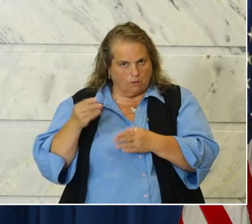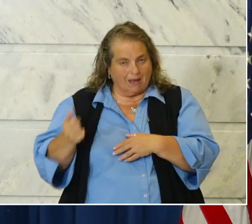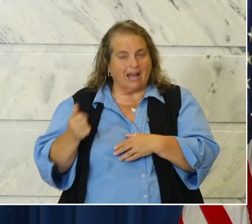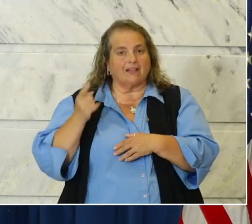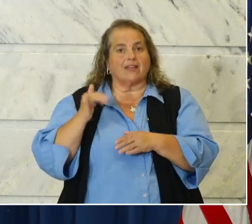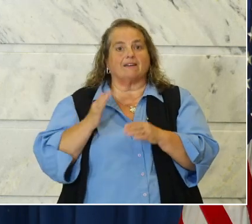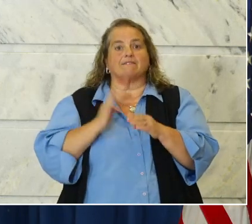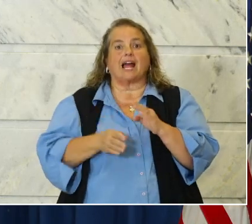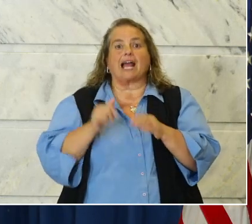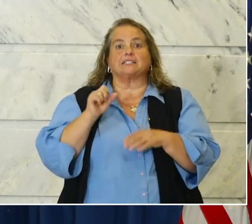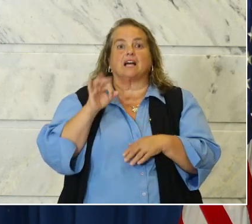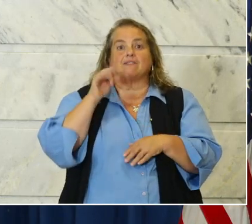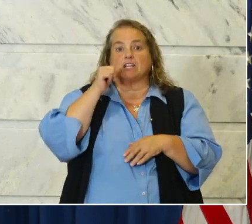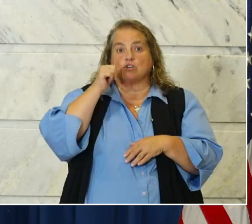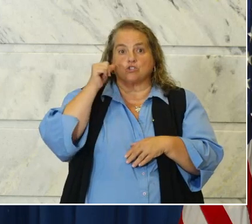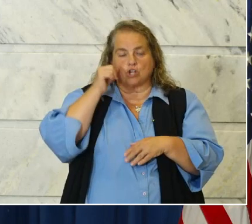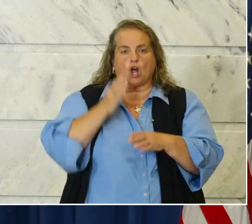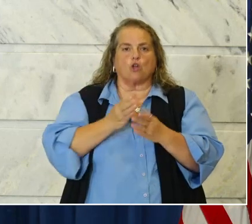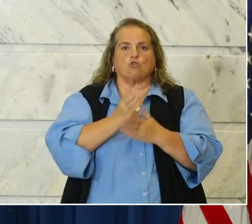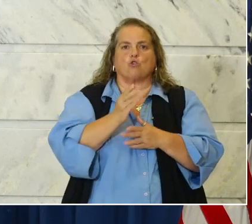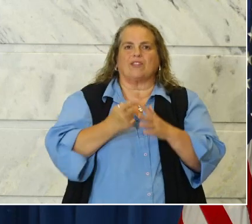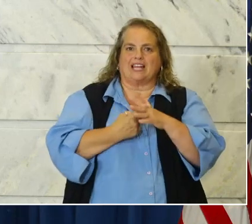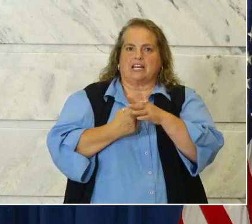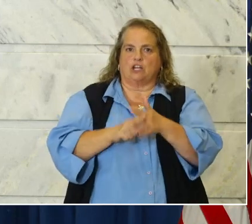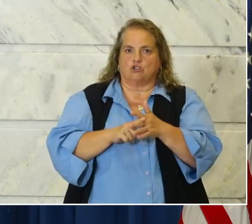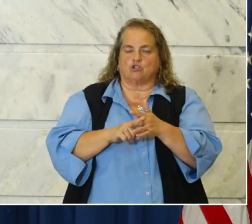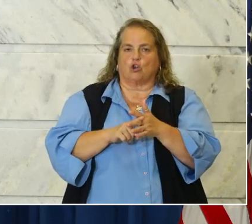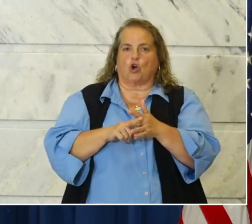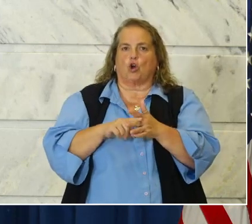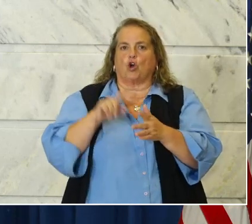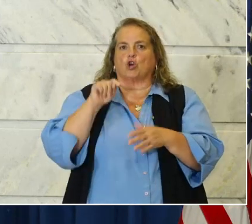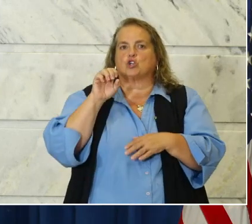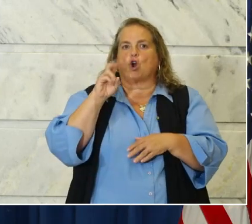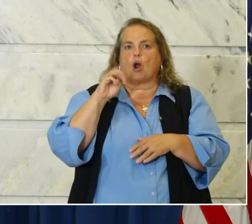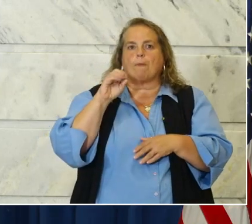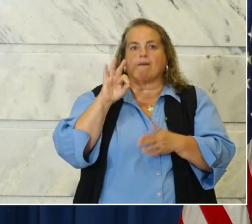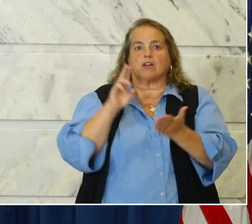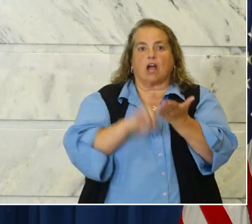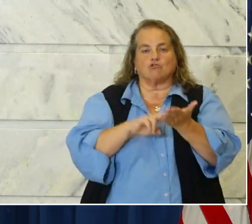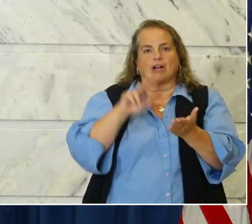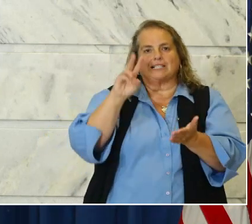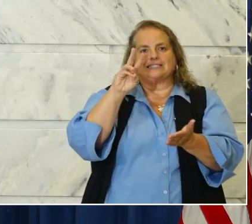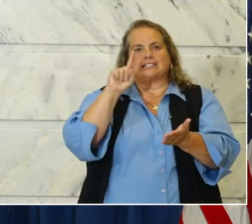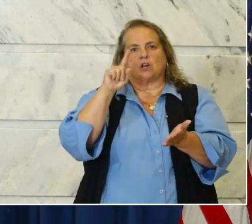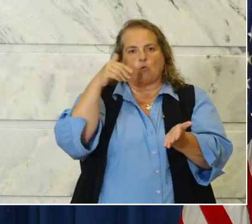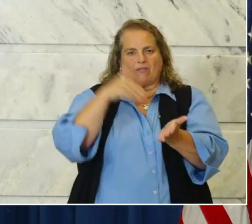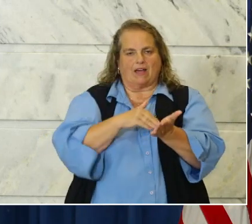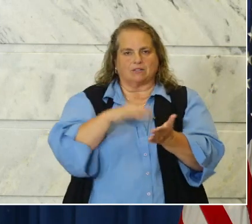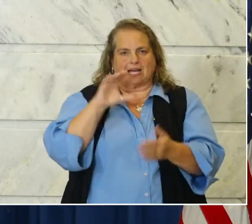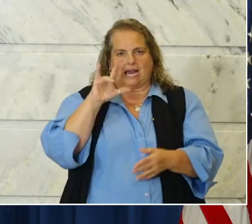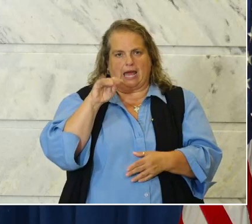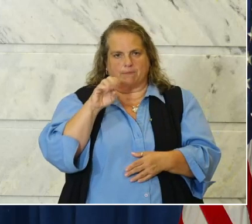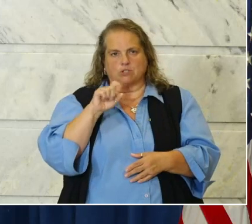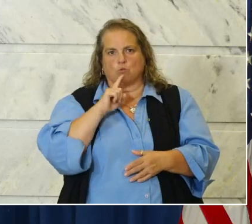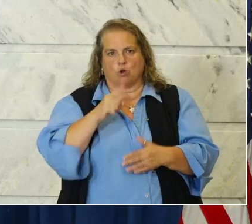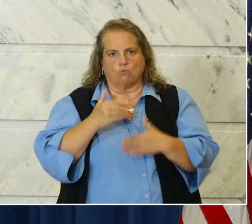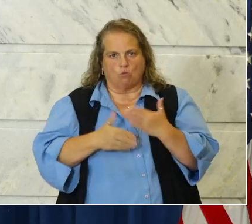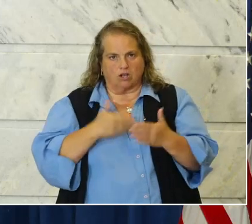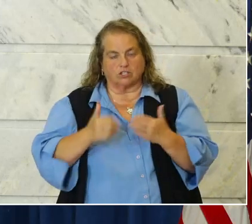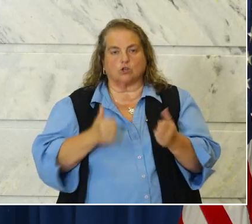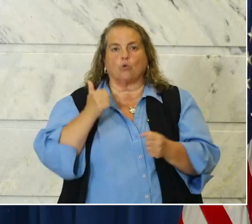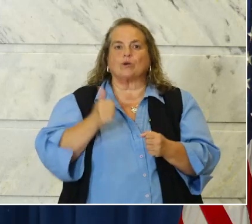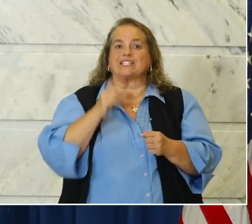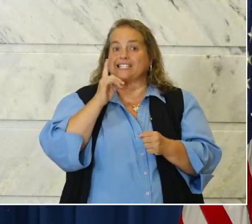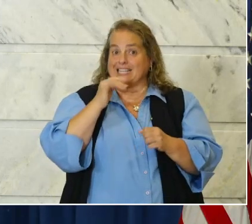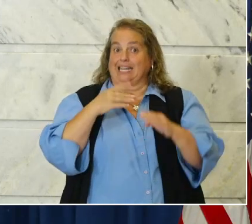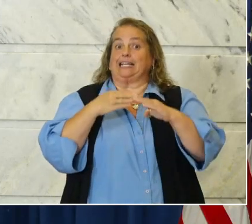of yesterday, through what was the initial term of the contract, 61,000 claims were processed, which did exceed